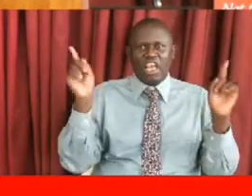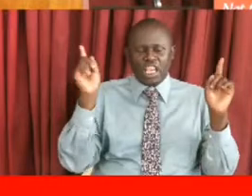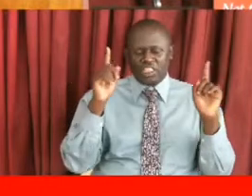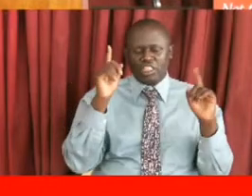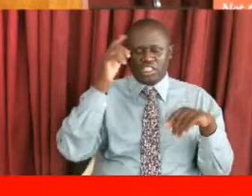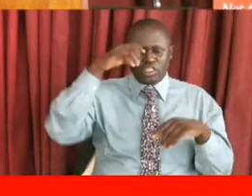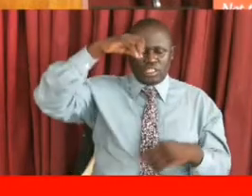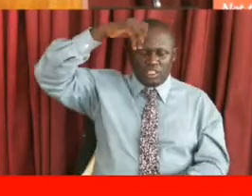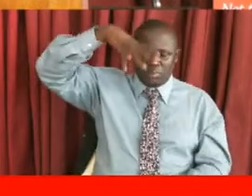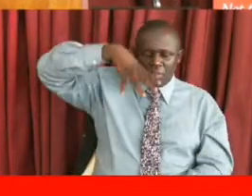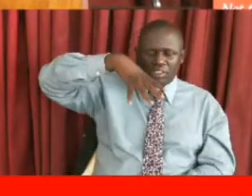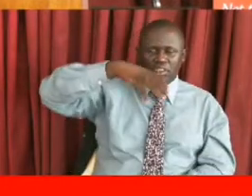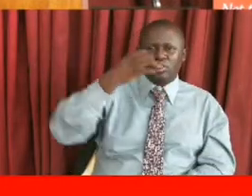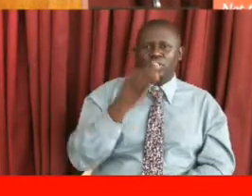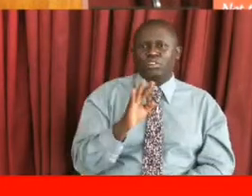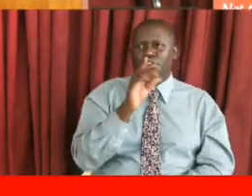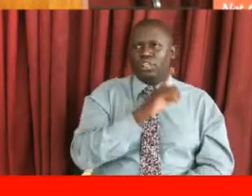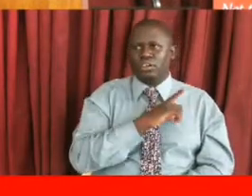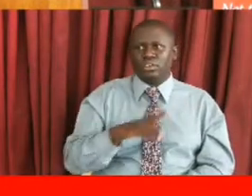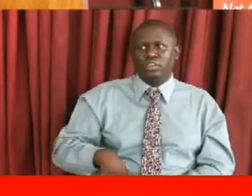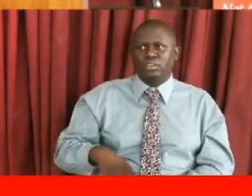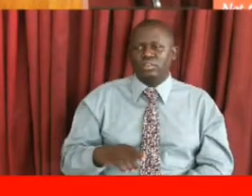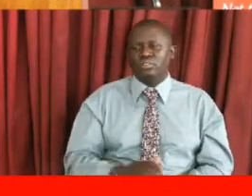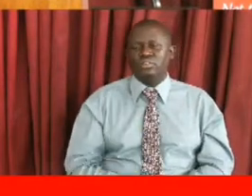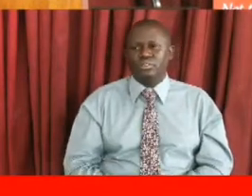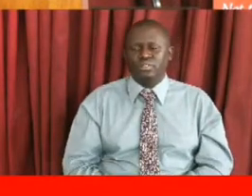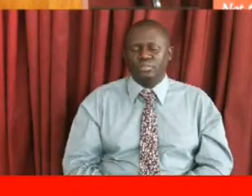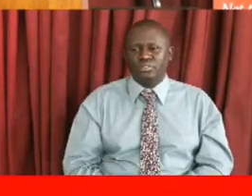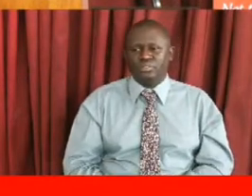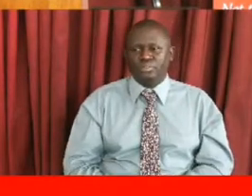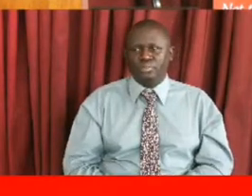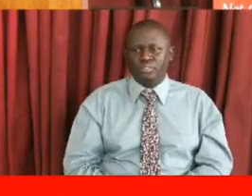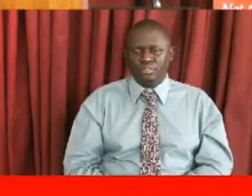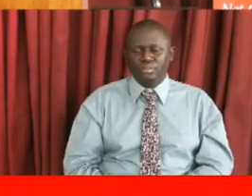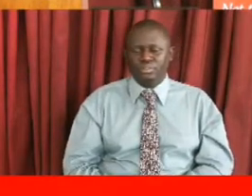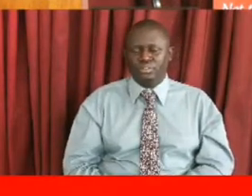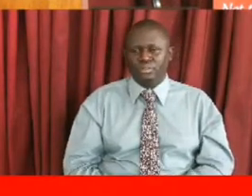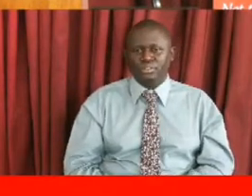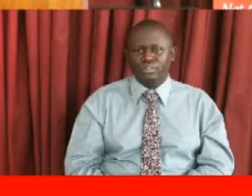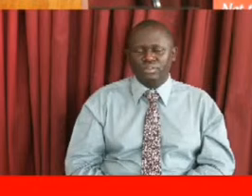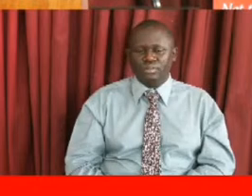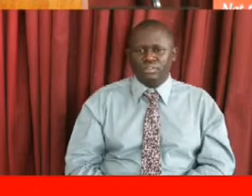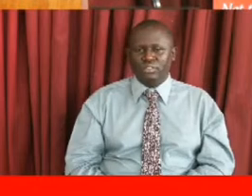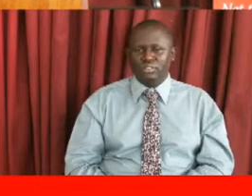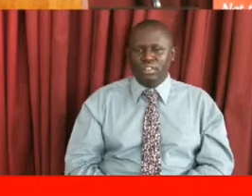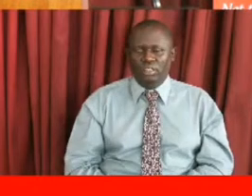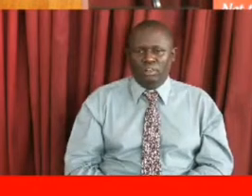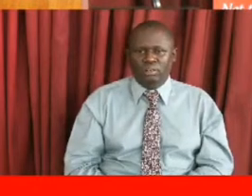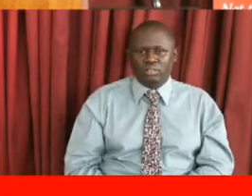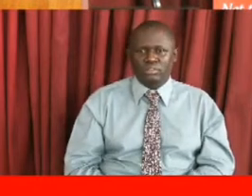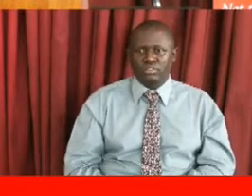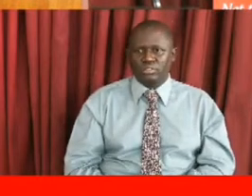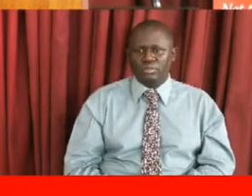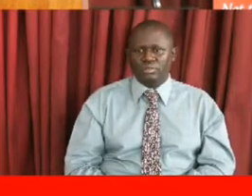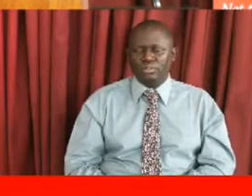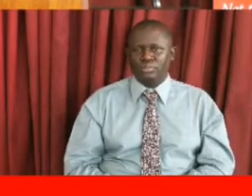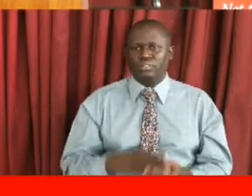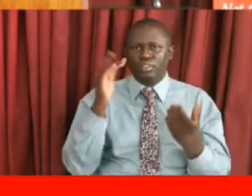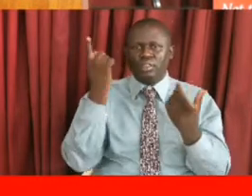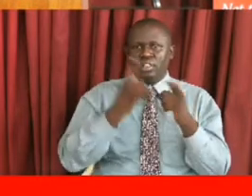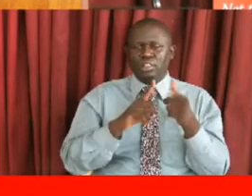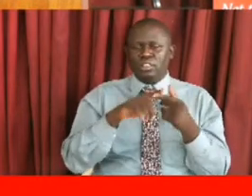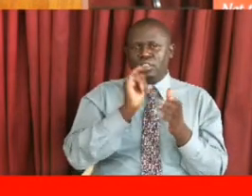the Lord amen amen in God's chosen place of worship he comes